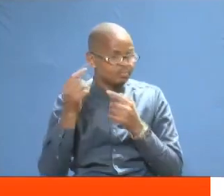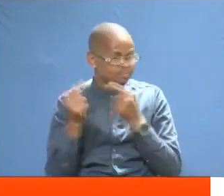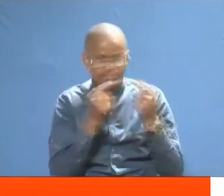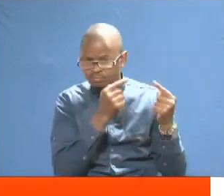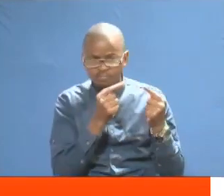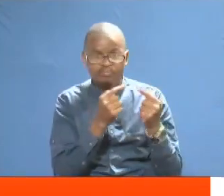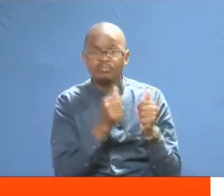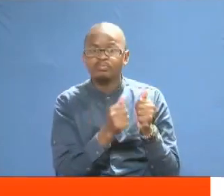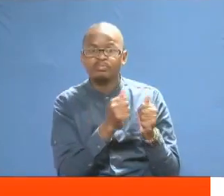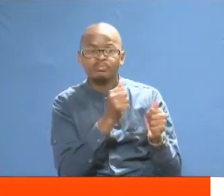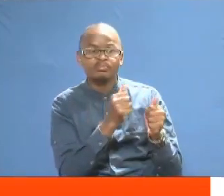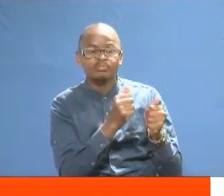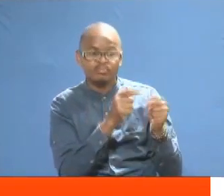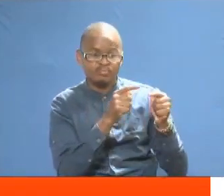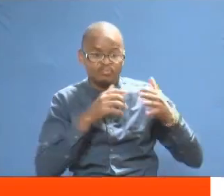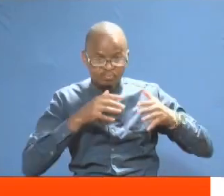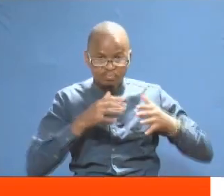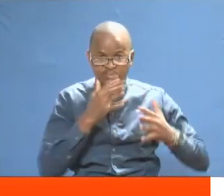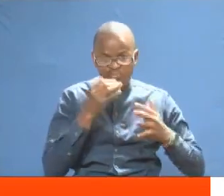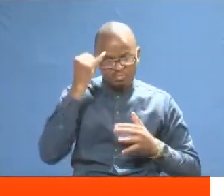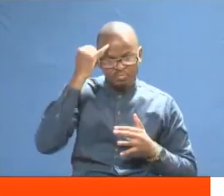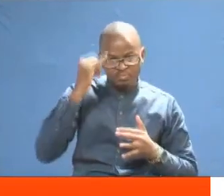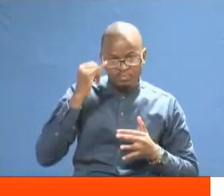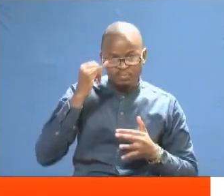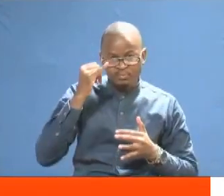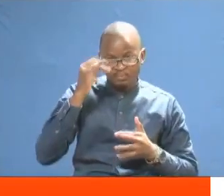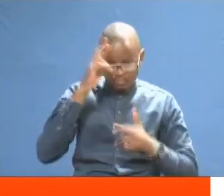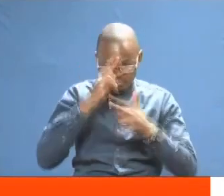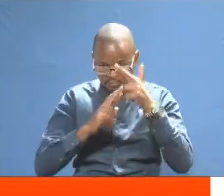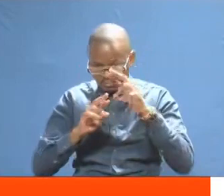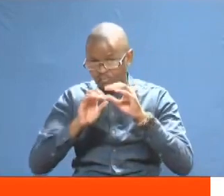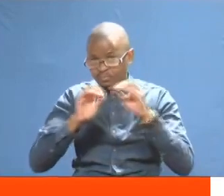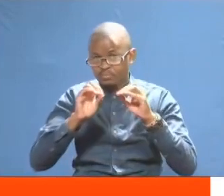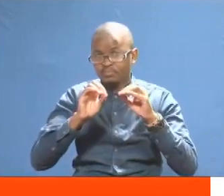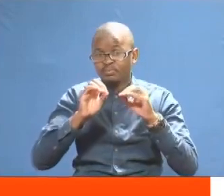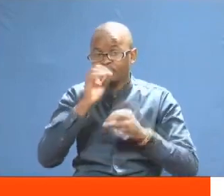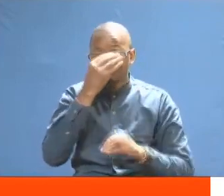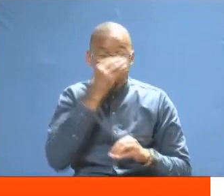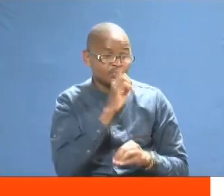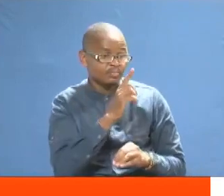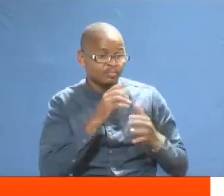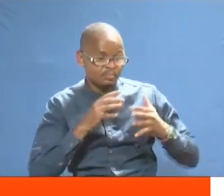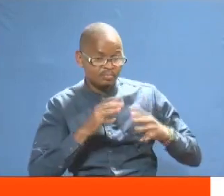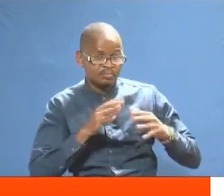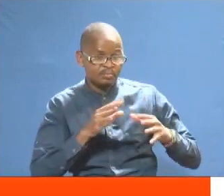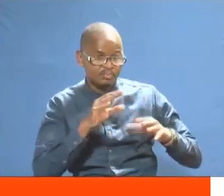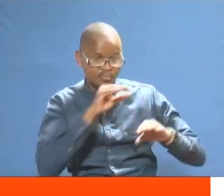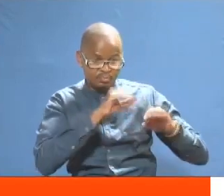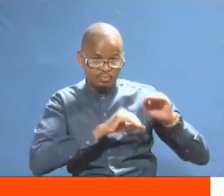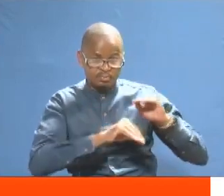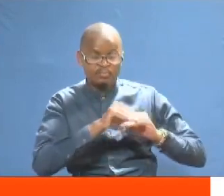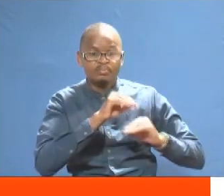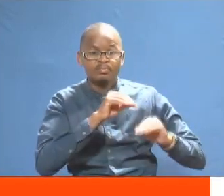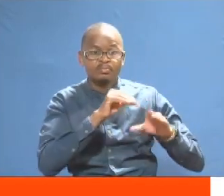has been, what makes these people imagine that when you disrespect the deputy president, you are respecting the president? These are people who were